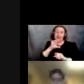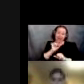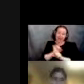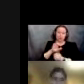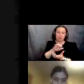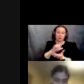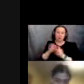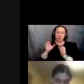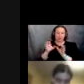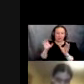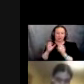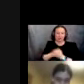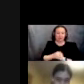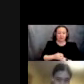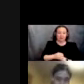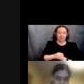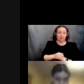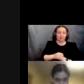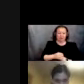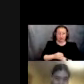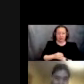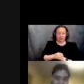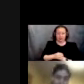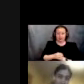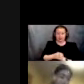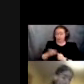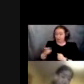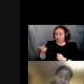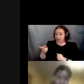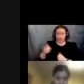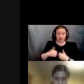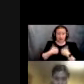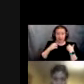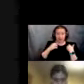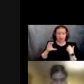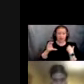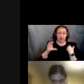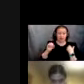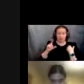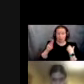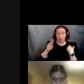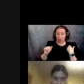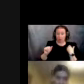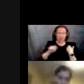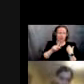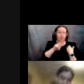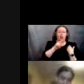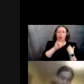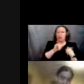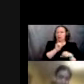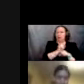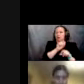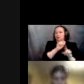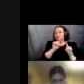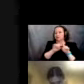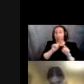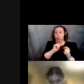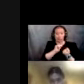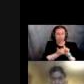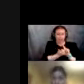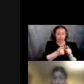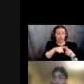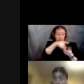certificate. And so they lived in Coloma. Kuni had lots of jobs translating. He actually also learned